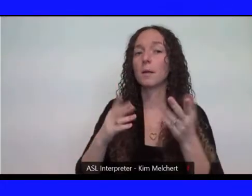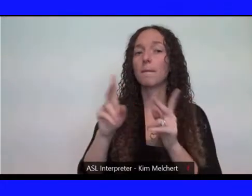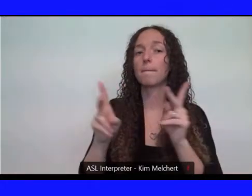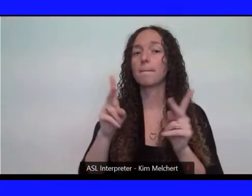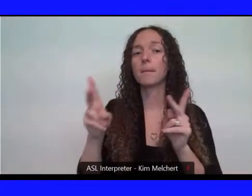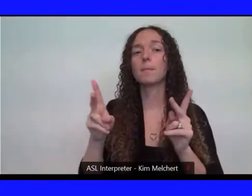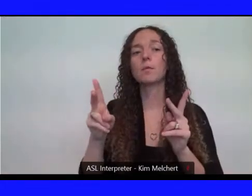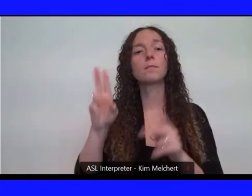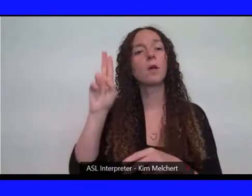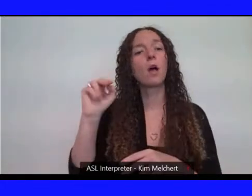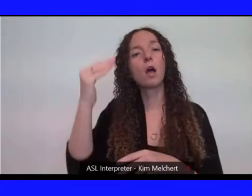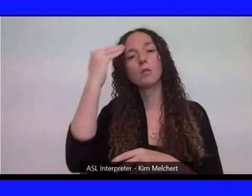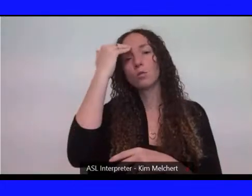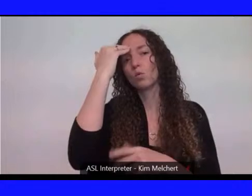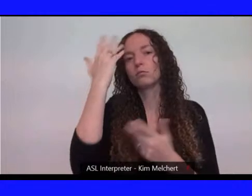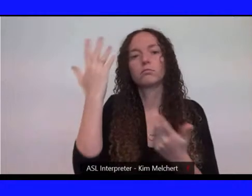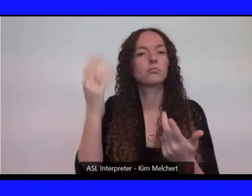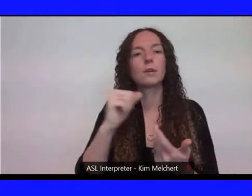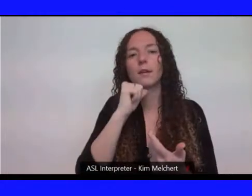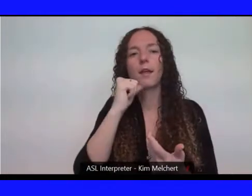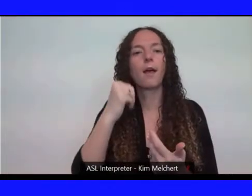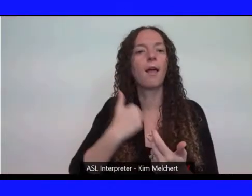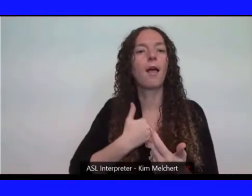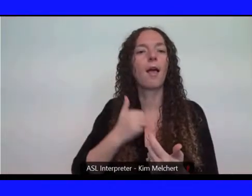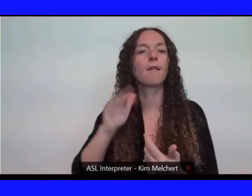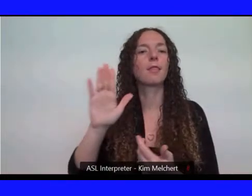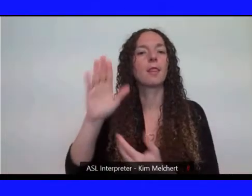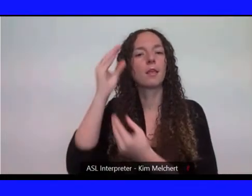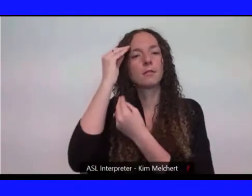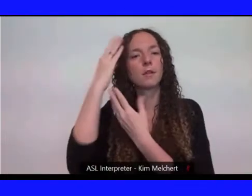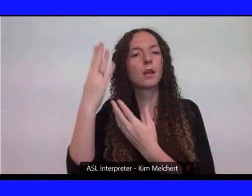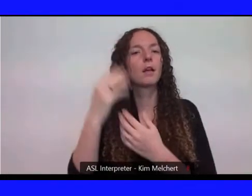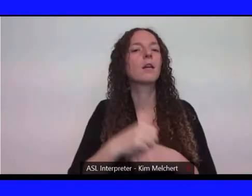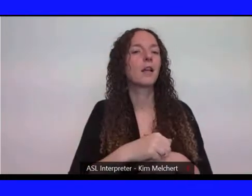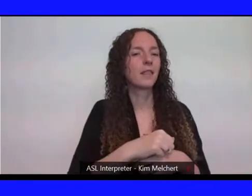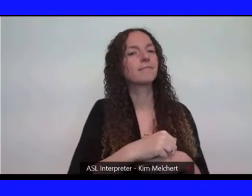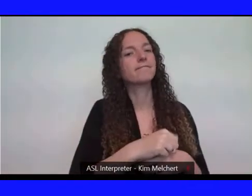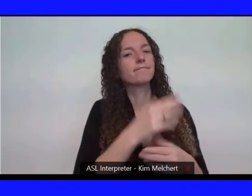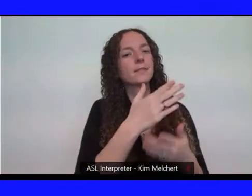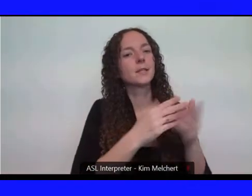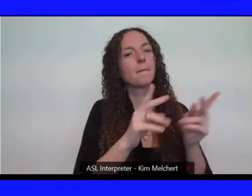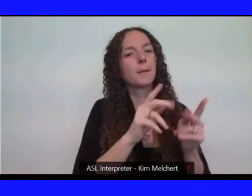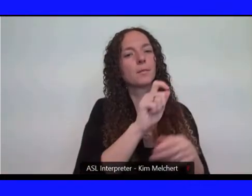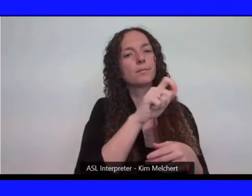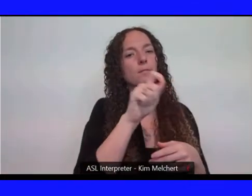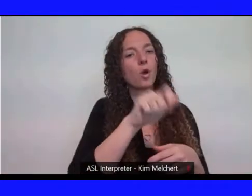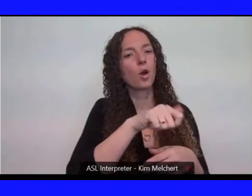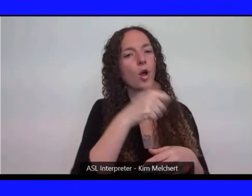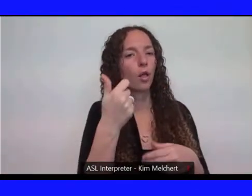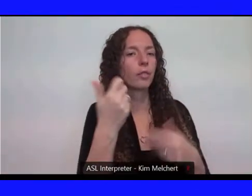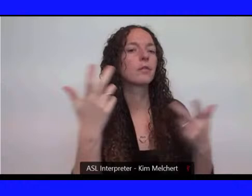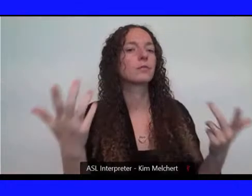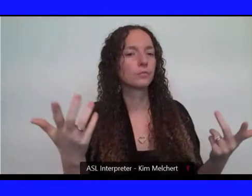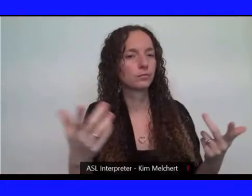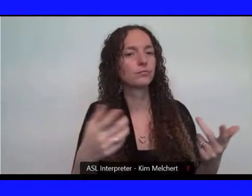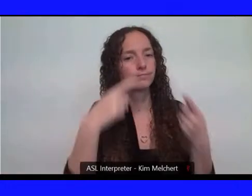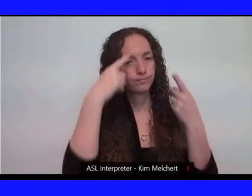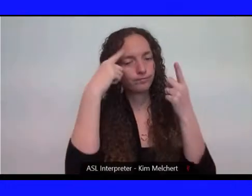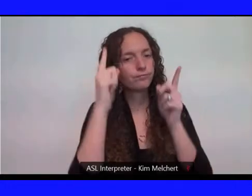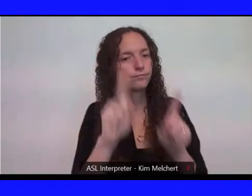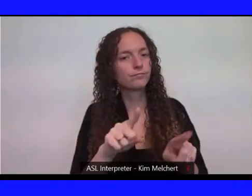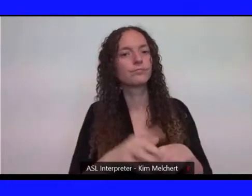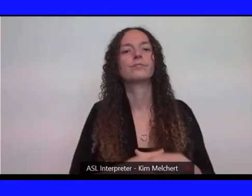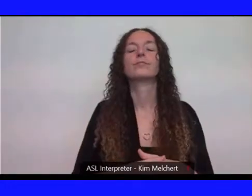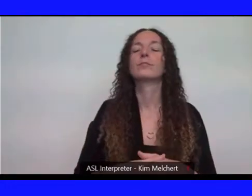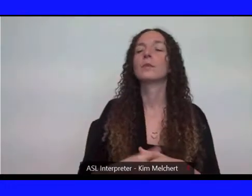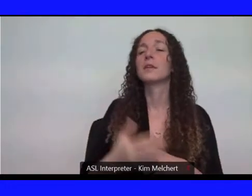Mitch's leadership team, the strategic planning group, and everyone else across health and hospitals that are doing the amazing work.